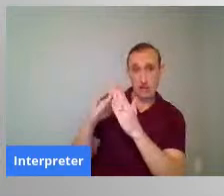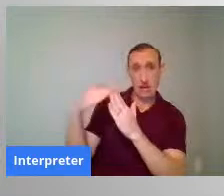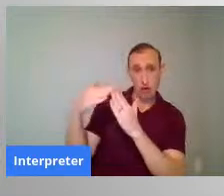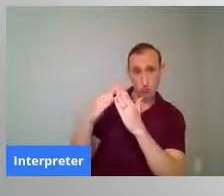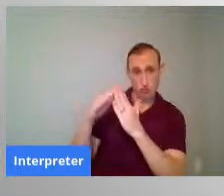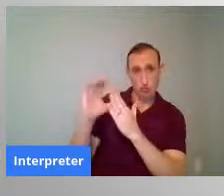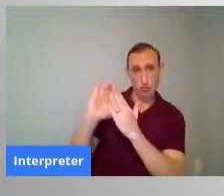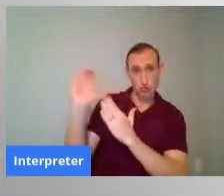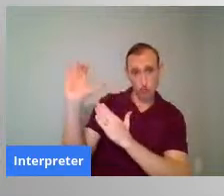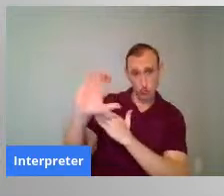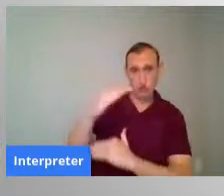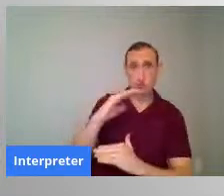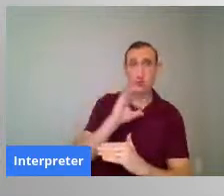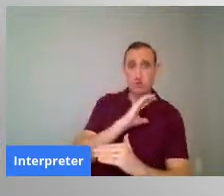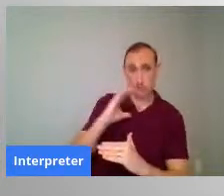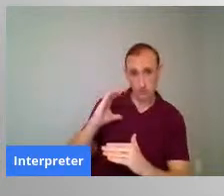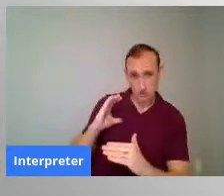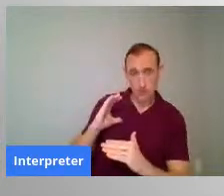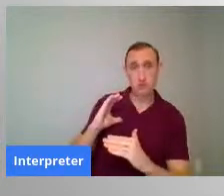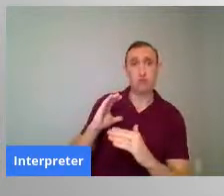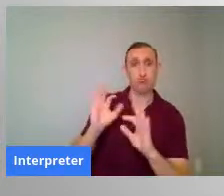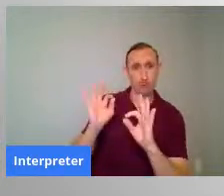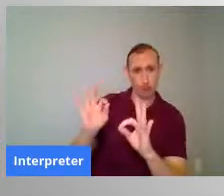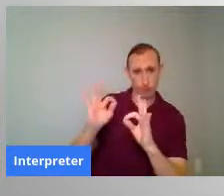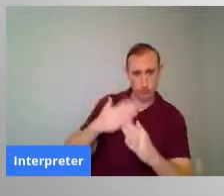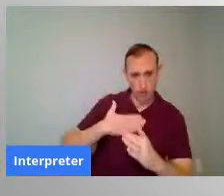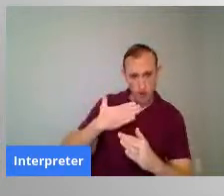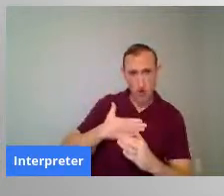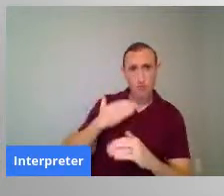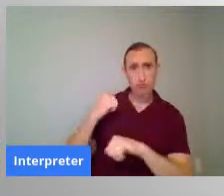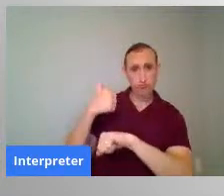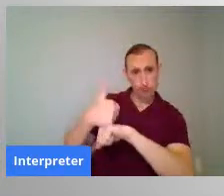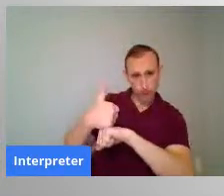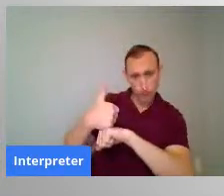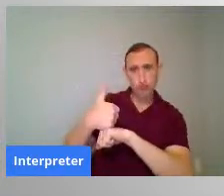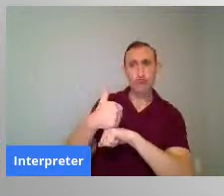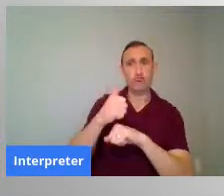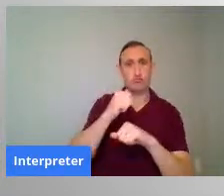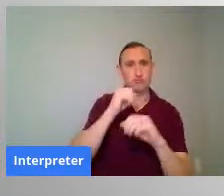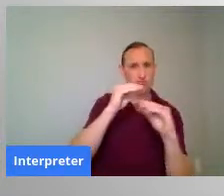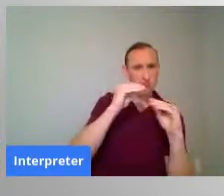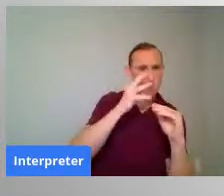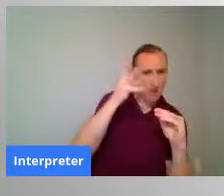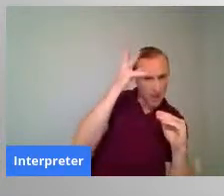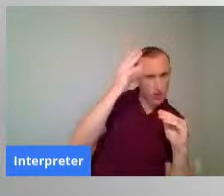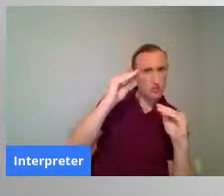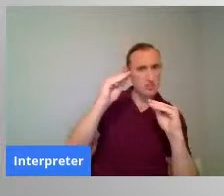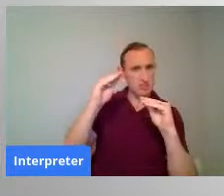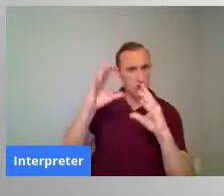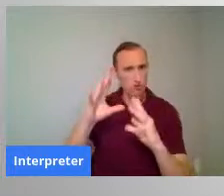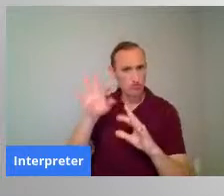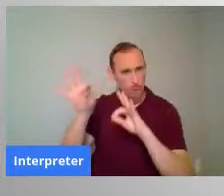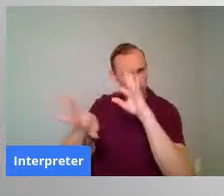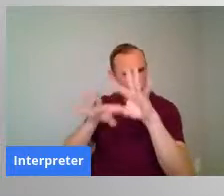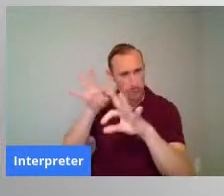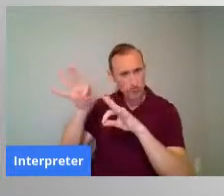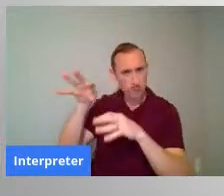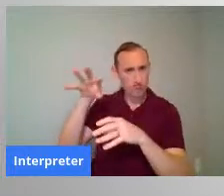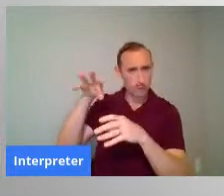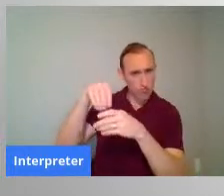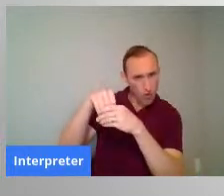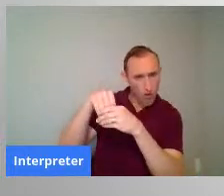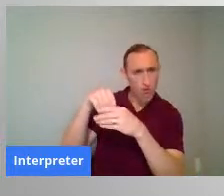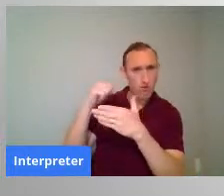from parents and teachers and all levels. I guess I have a lot of questions, but my 2